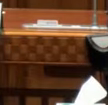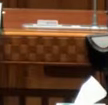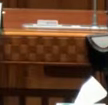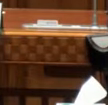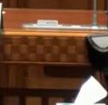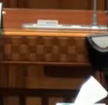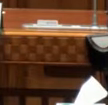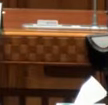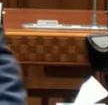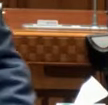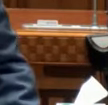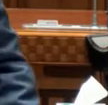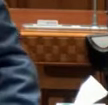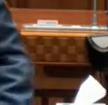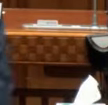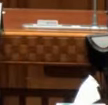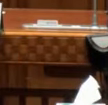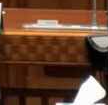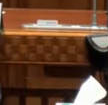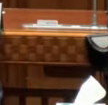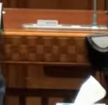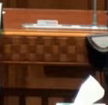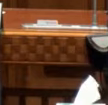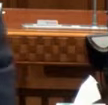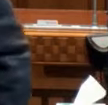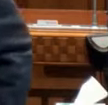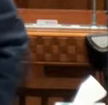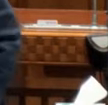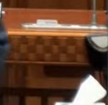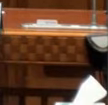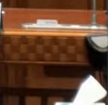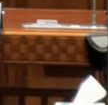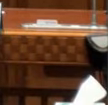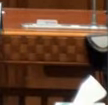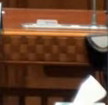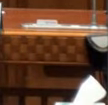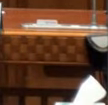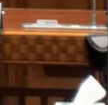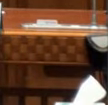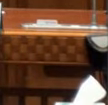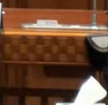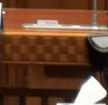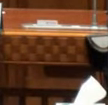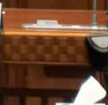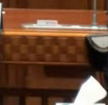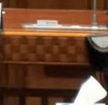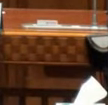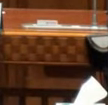Honourable Nawaikula. He turned this whole matter into some personal